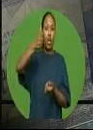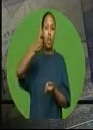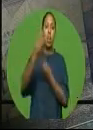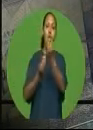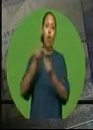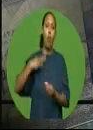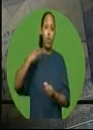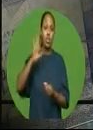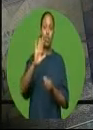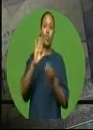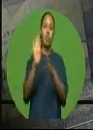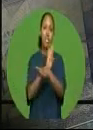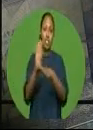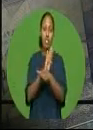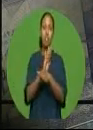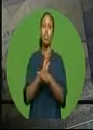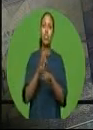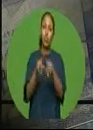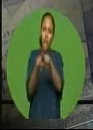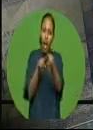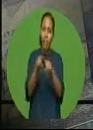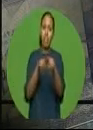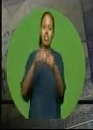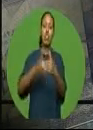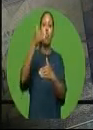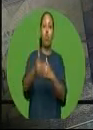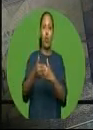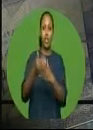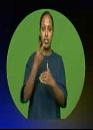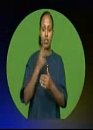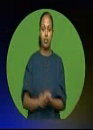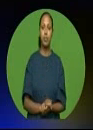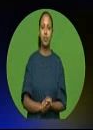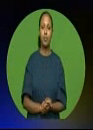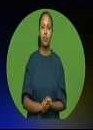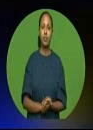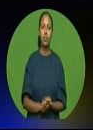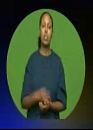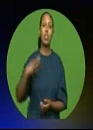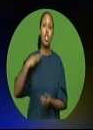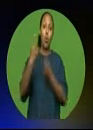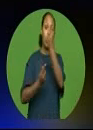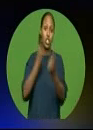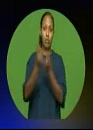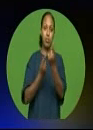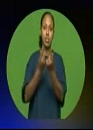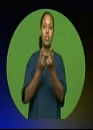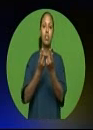owners of the business should agree to share the following: the ownership